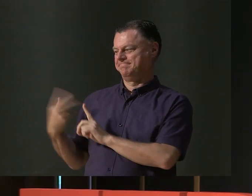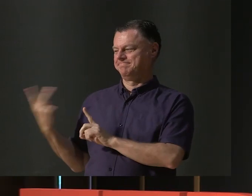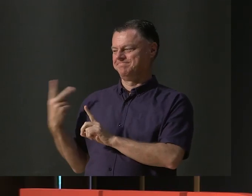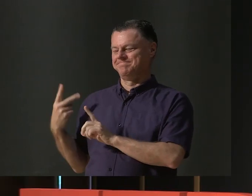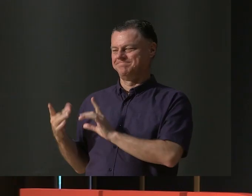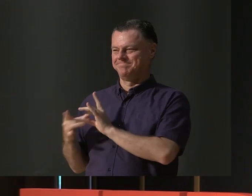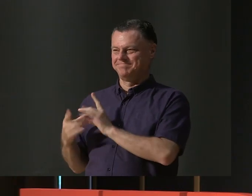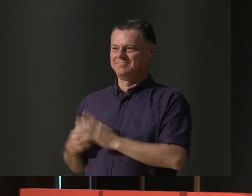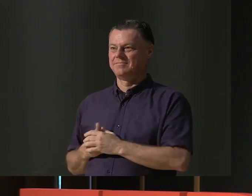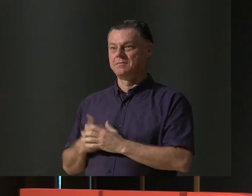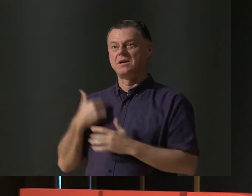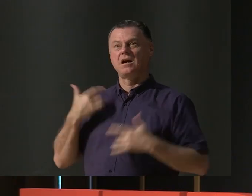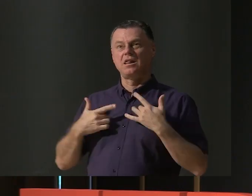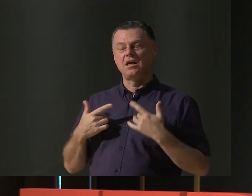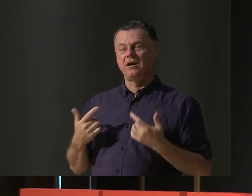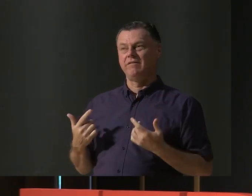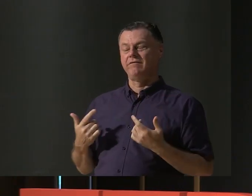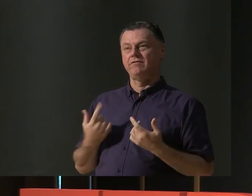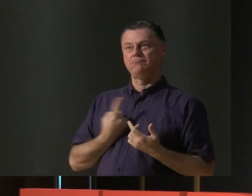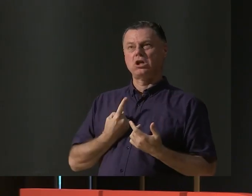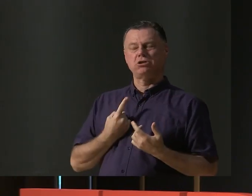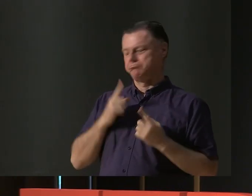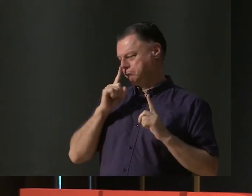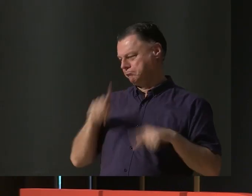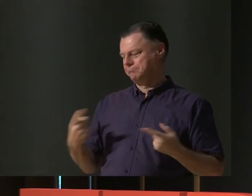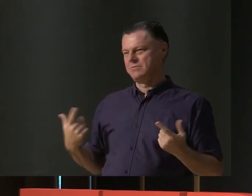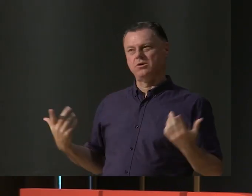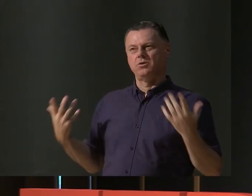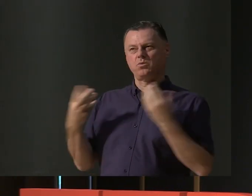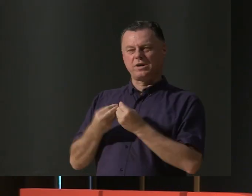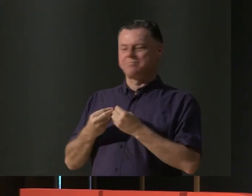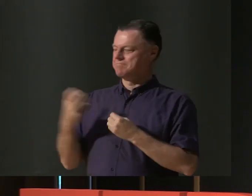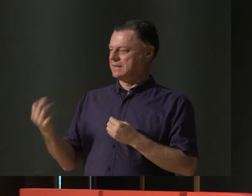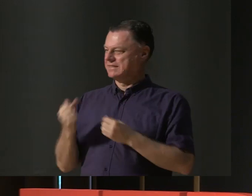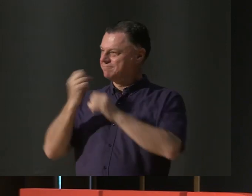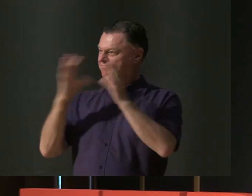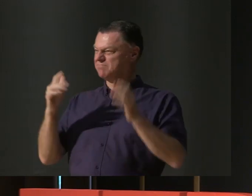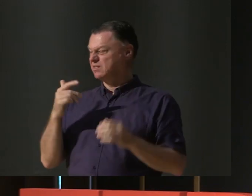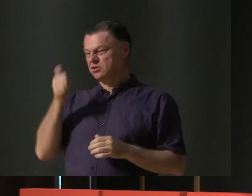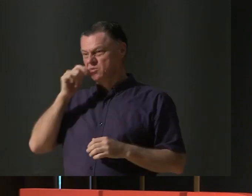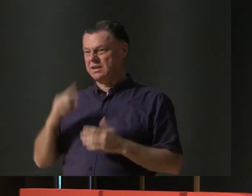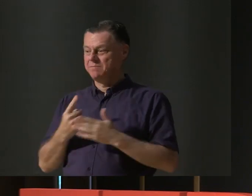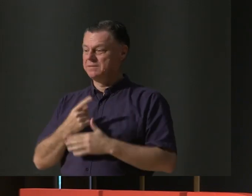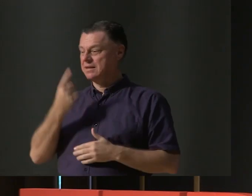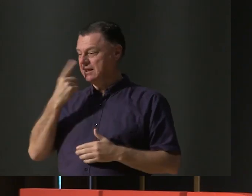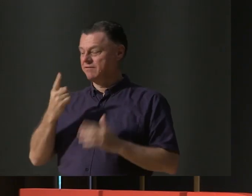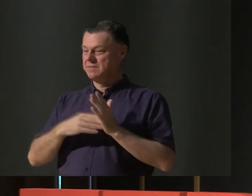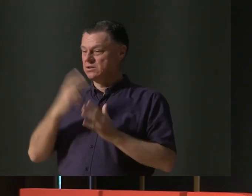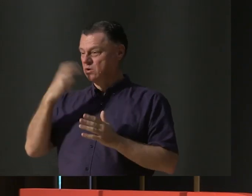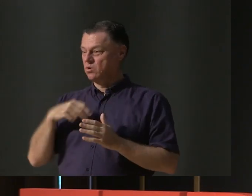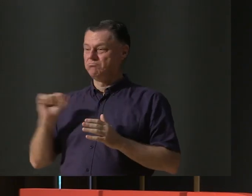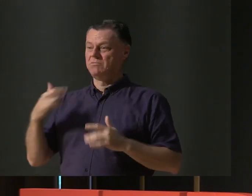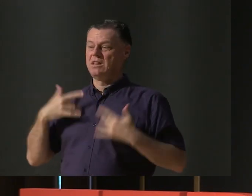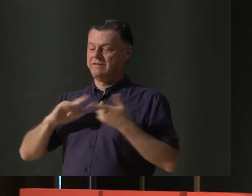cannot imagine my life without him. But at just 11 months old, Tristan's